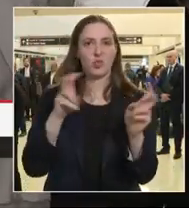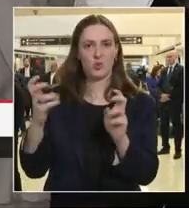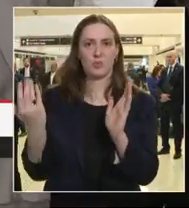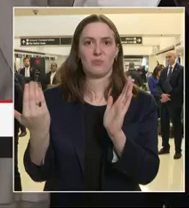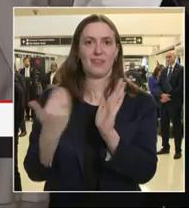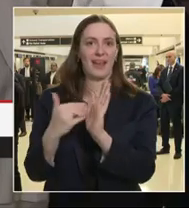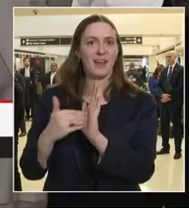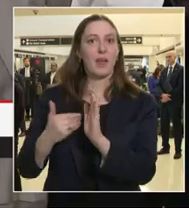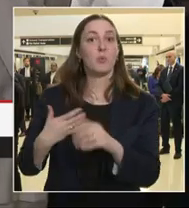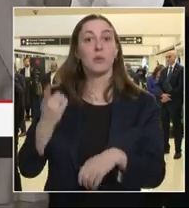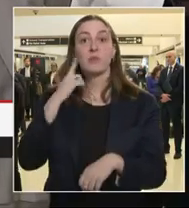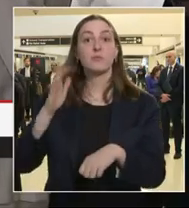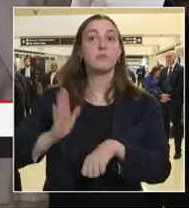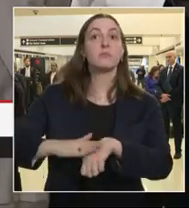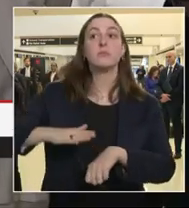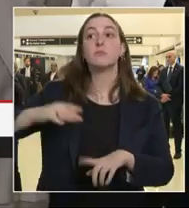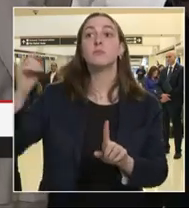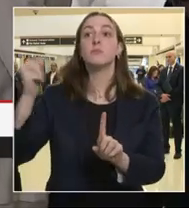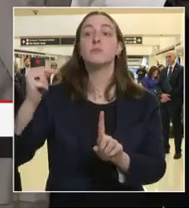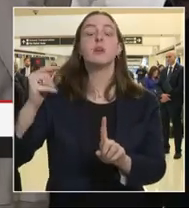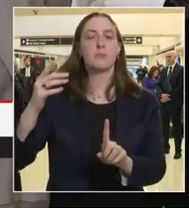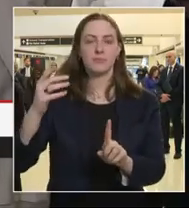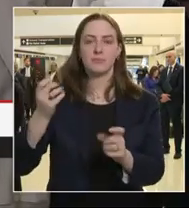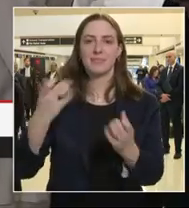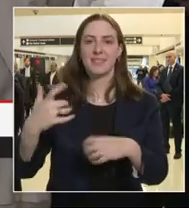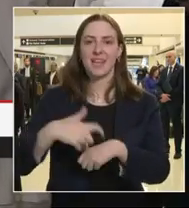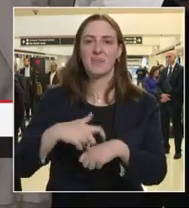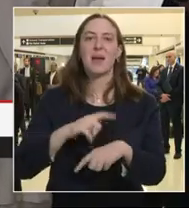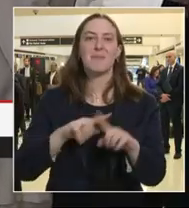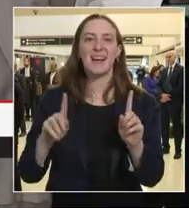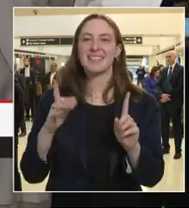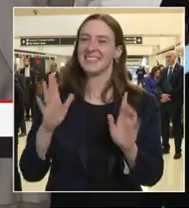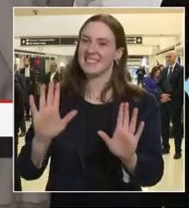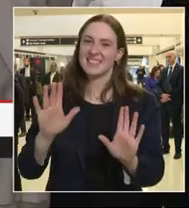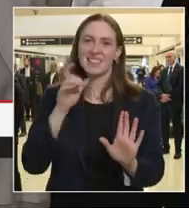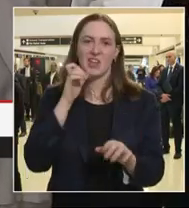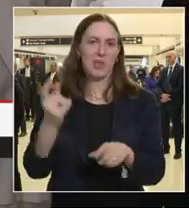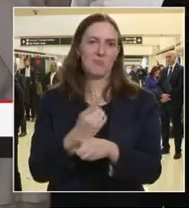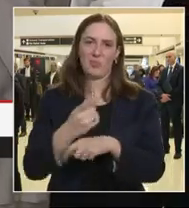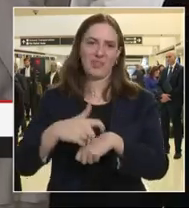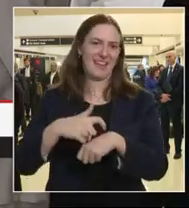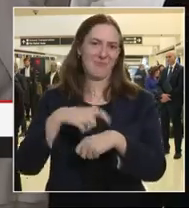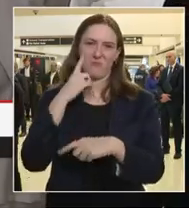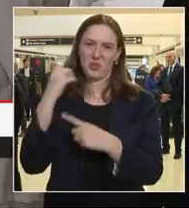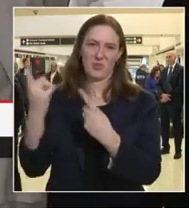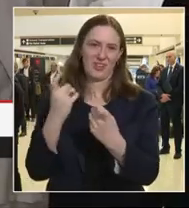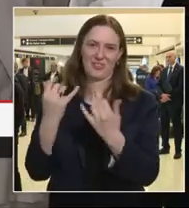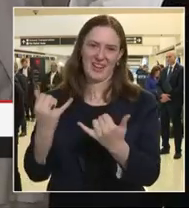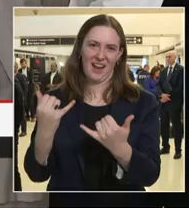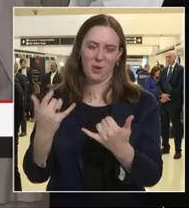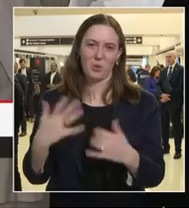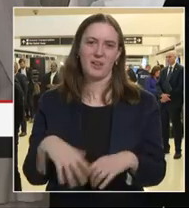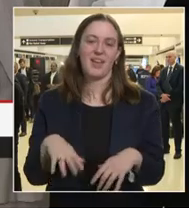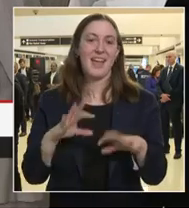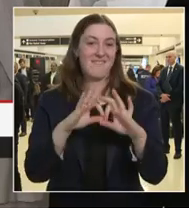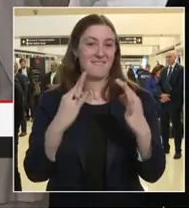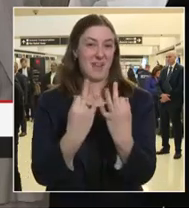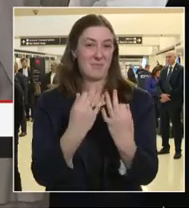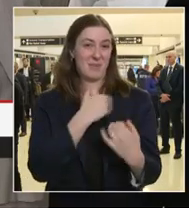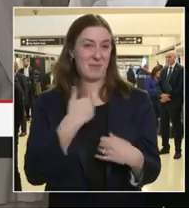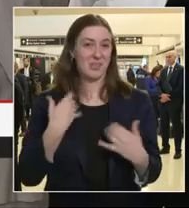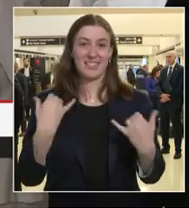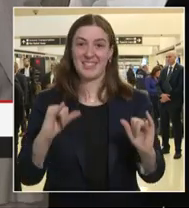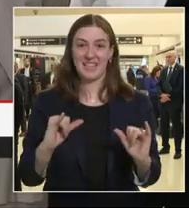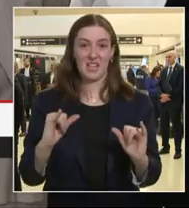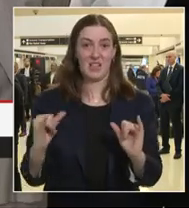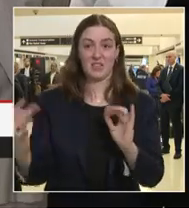I think we will ask questions, but at the appropriate time. We are in this period right now where families are still being notified. We're trying